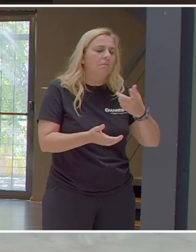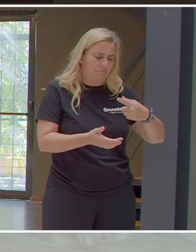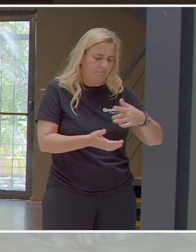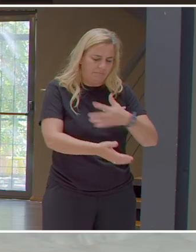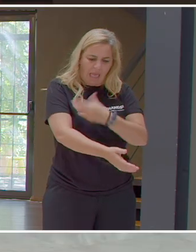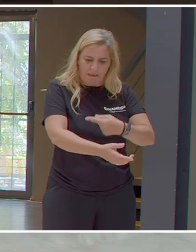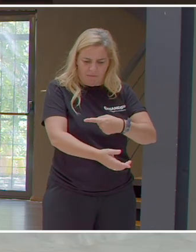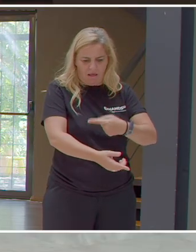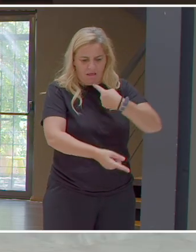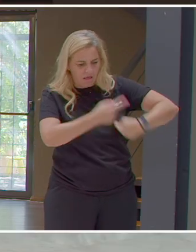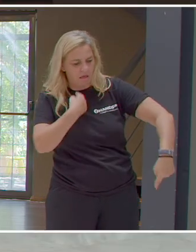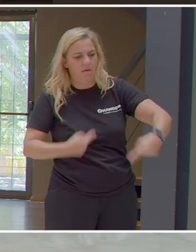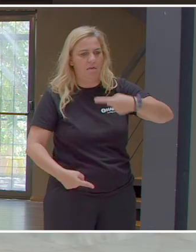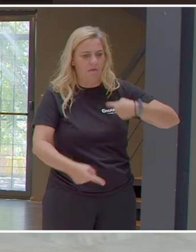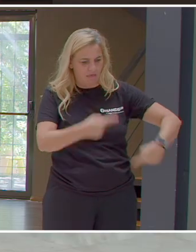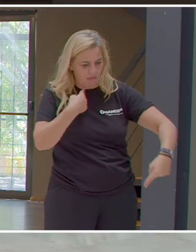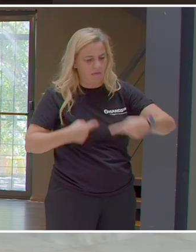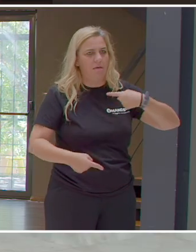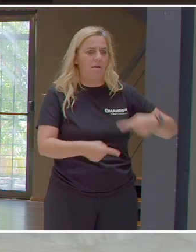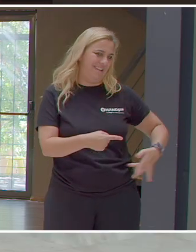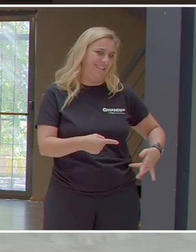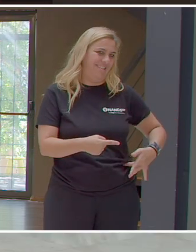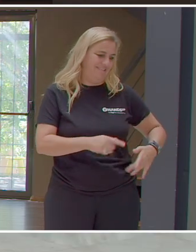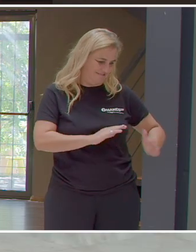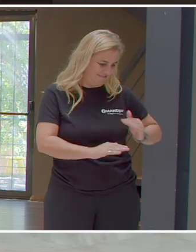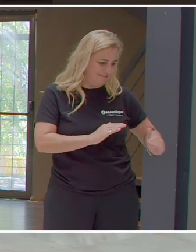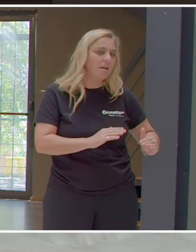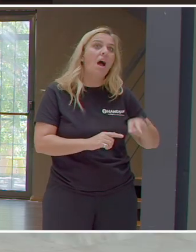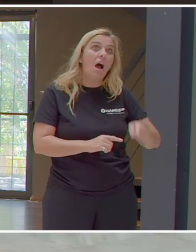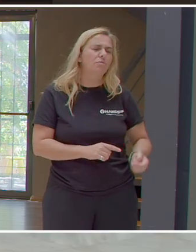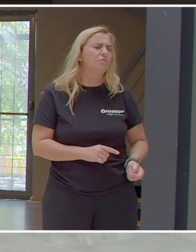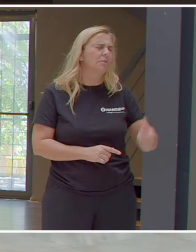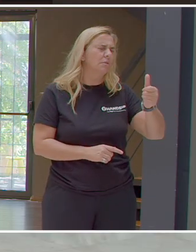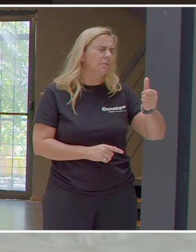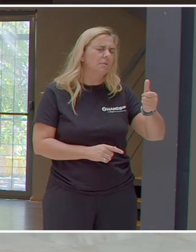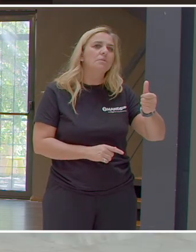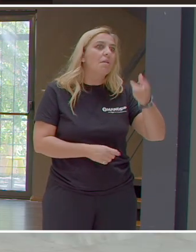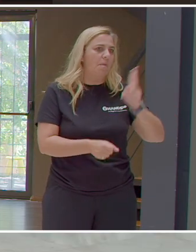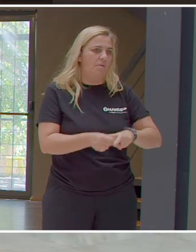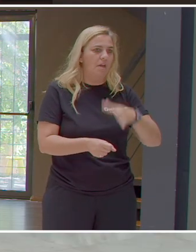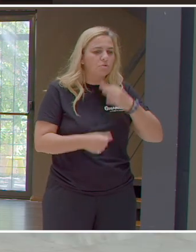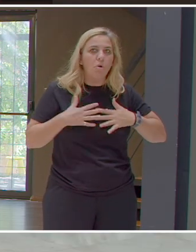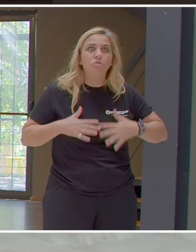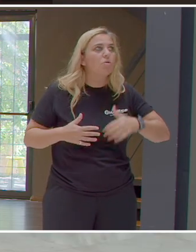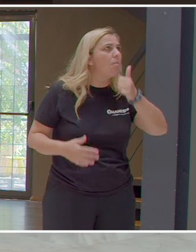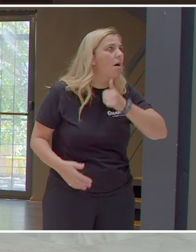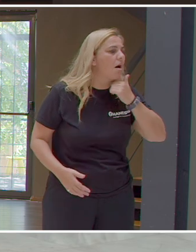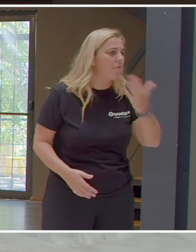in itself a really high risk of dying because it's very, very harsh on your body. You